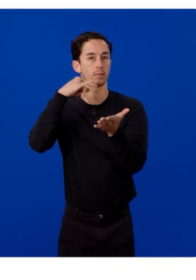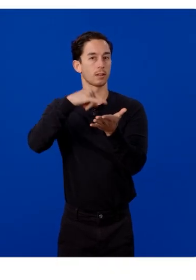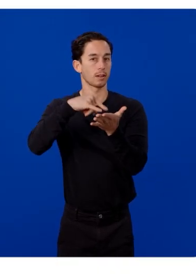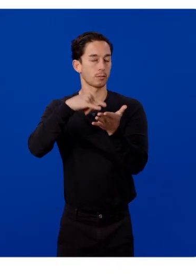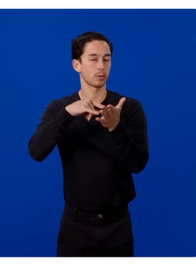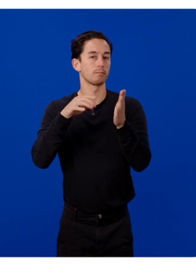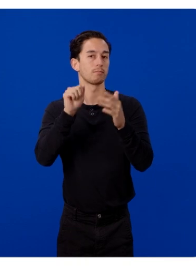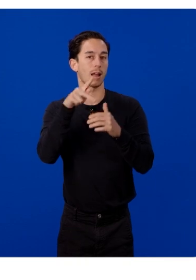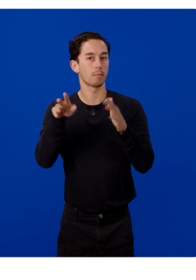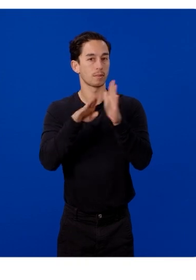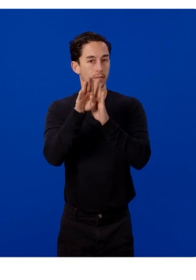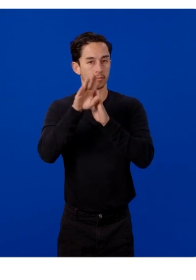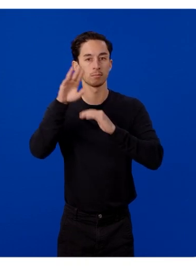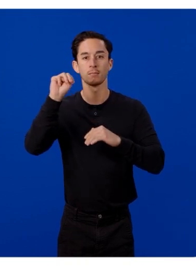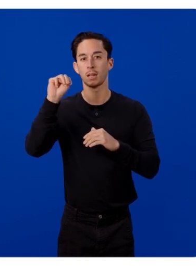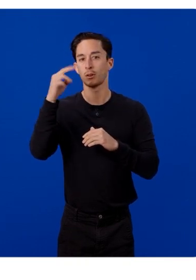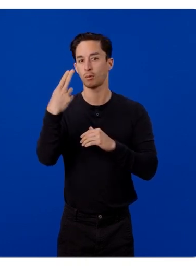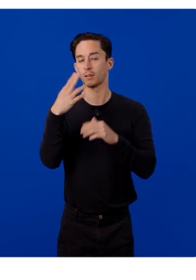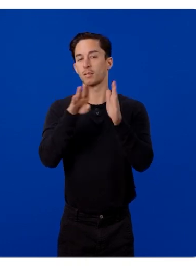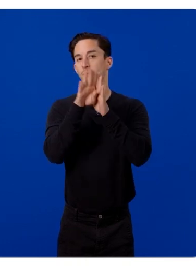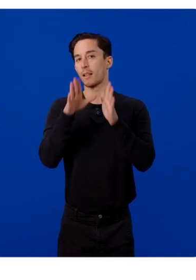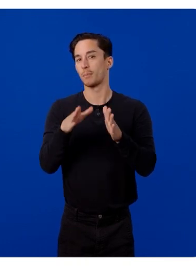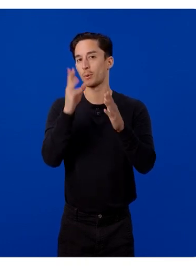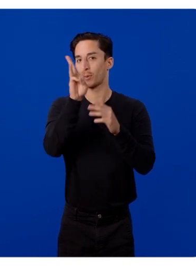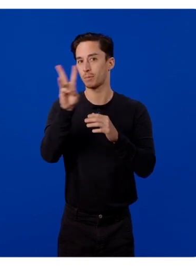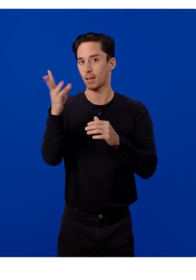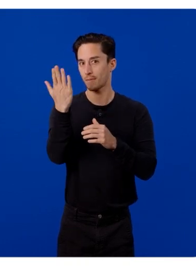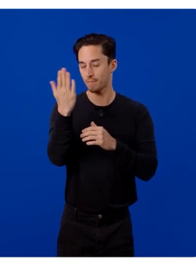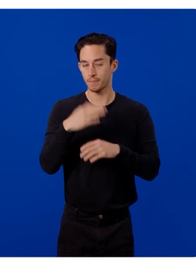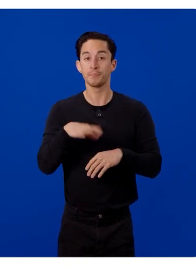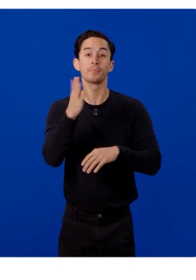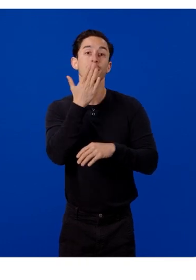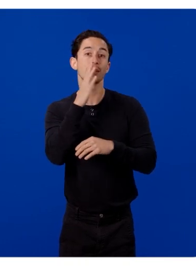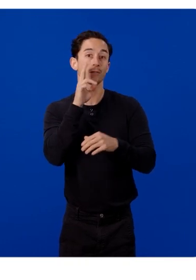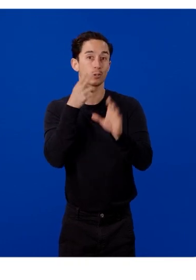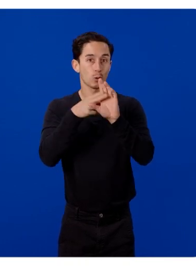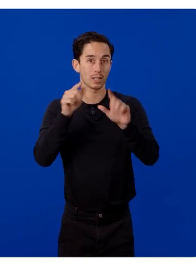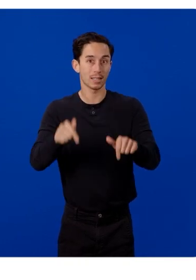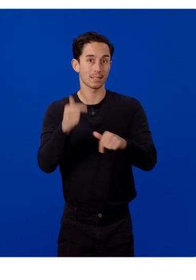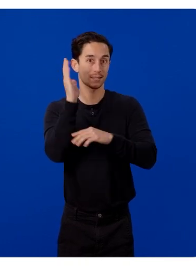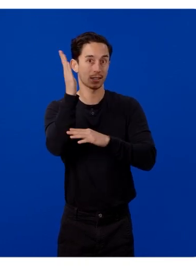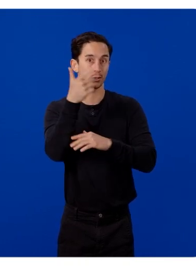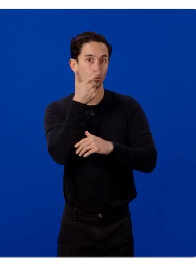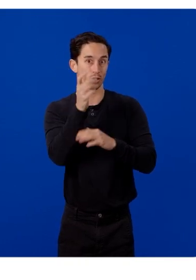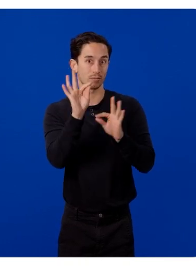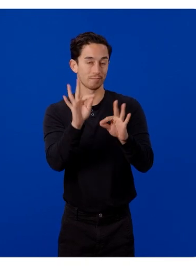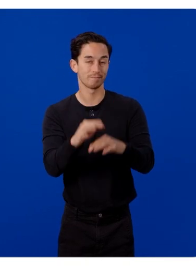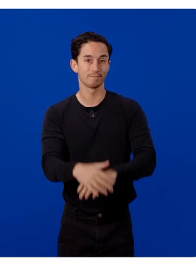development on the Meta Horizon developer website. Thanks a lot for joining this session and watching.